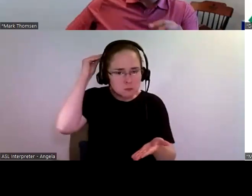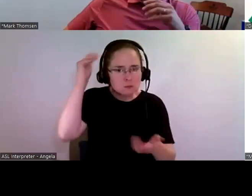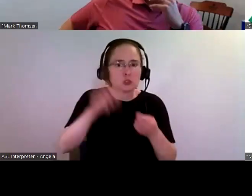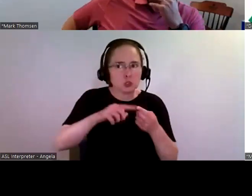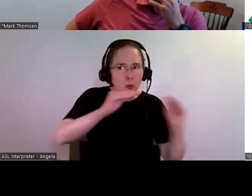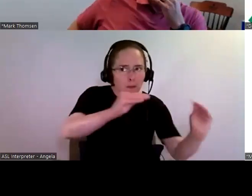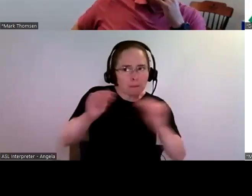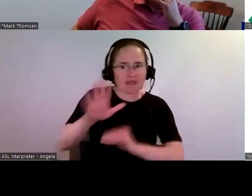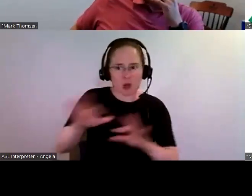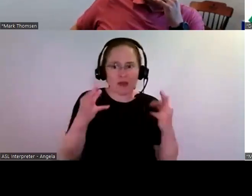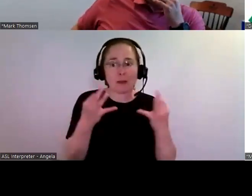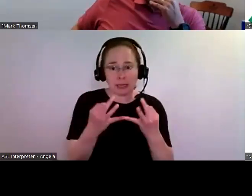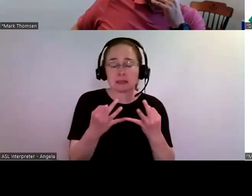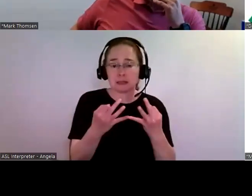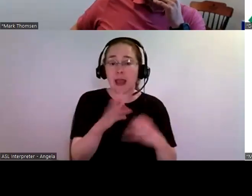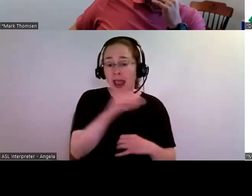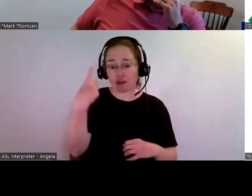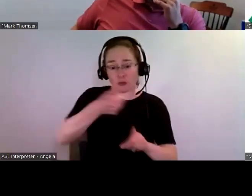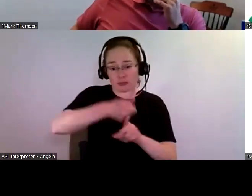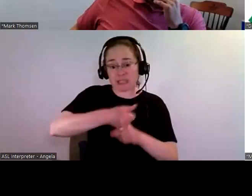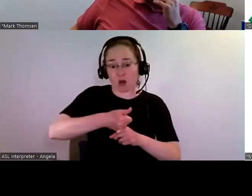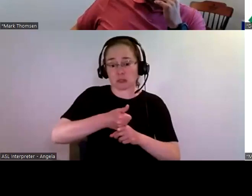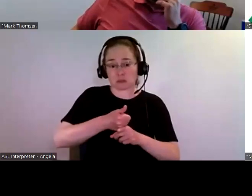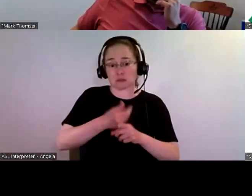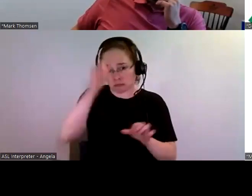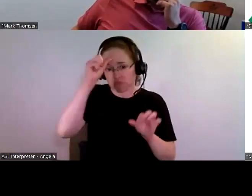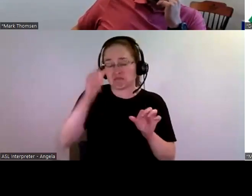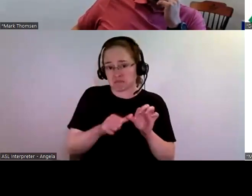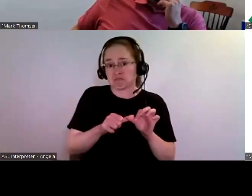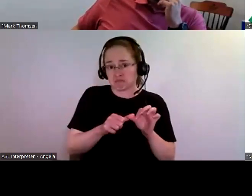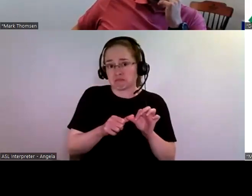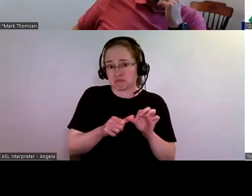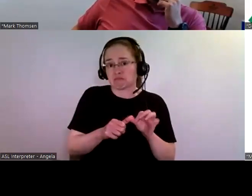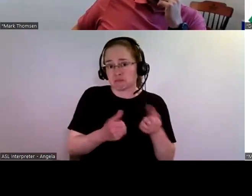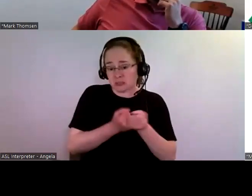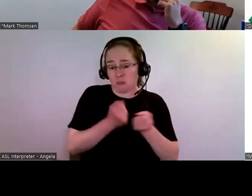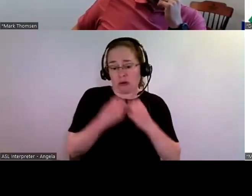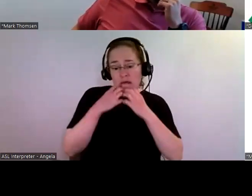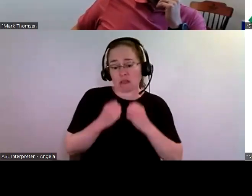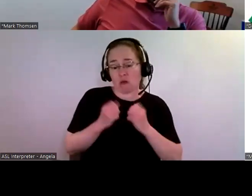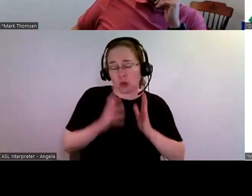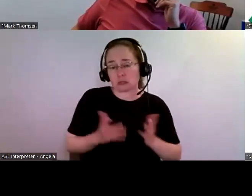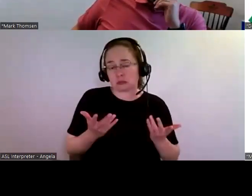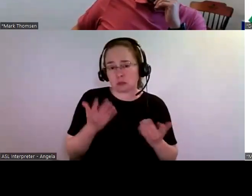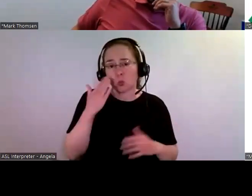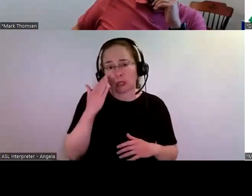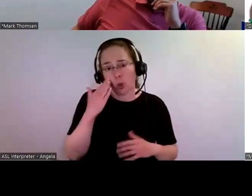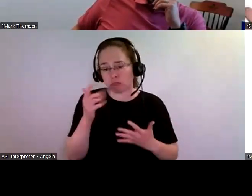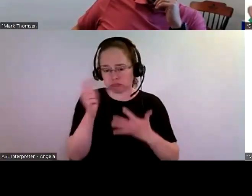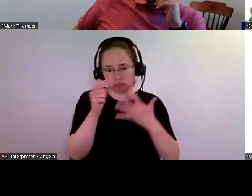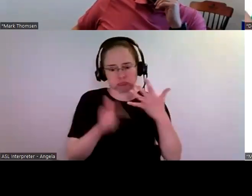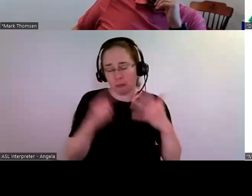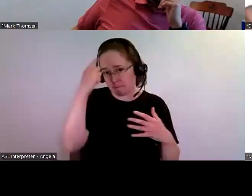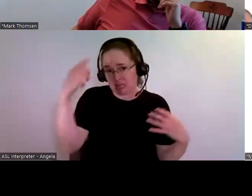on to families, but also for themselves as they are supporting loved ones. We know that there's just a